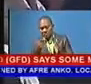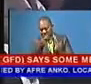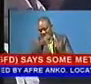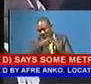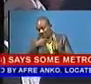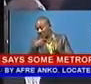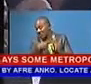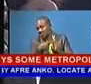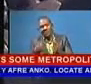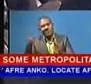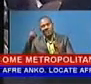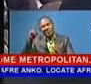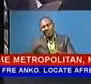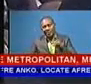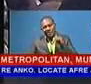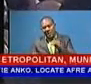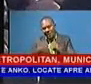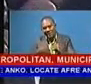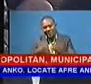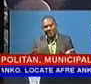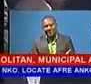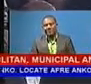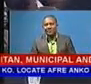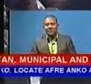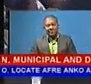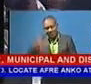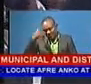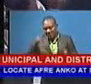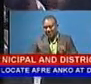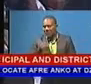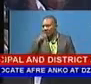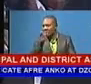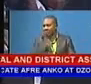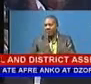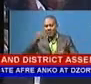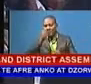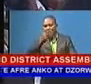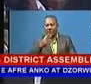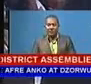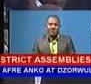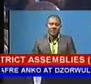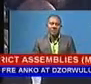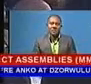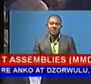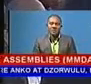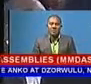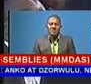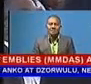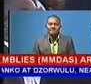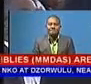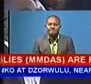fourth order, that cannot be taken into reckoning because it was not part of the information that was